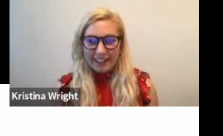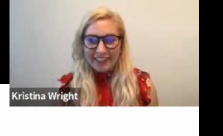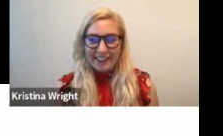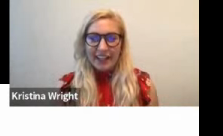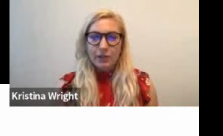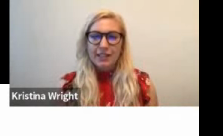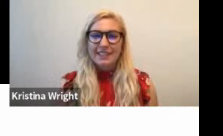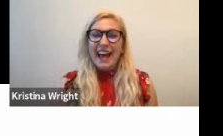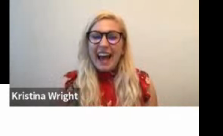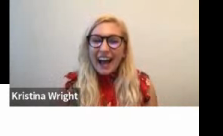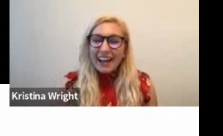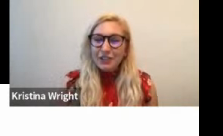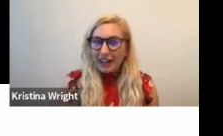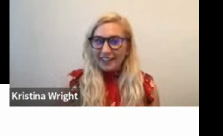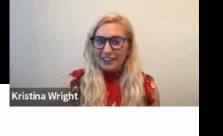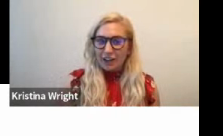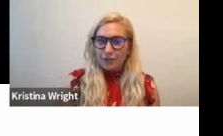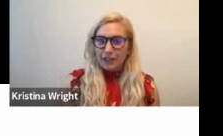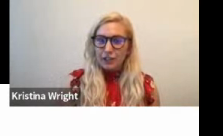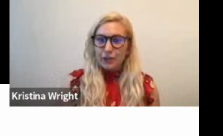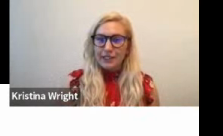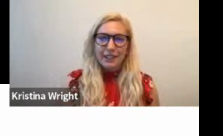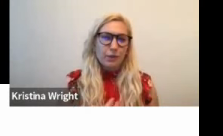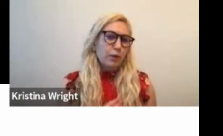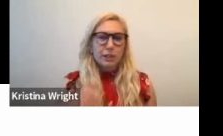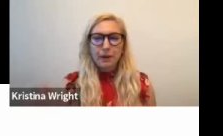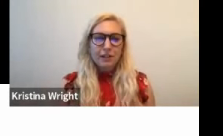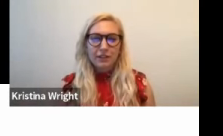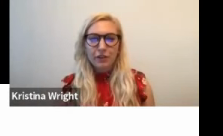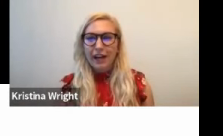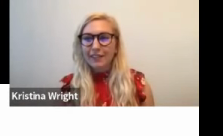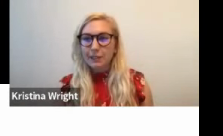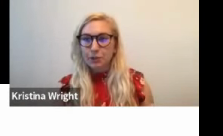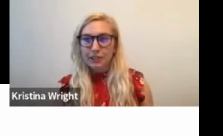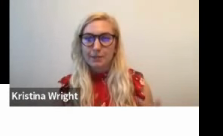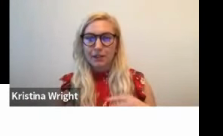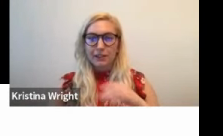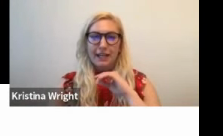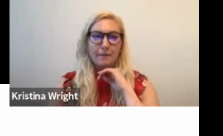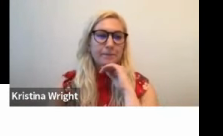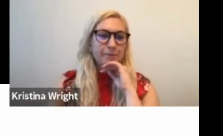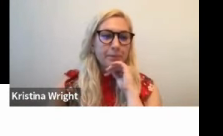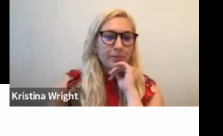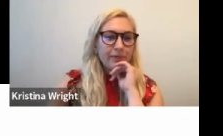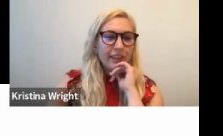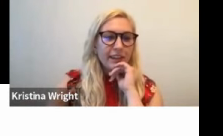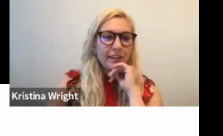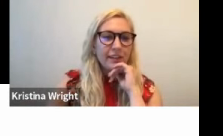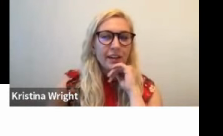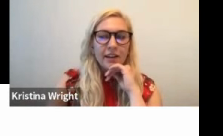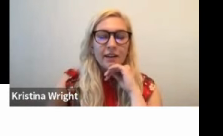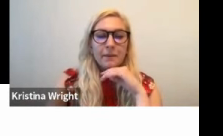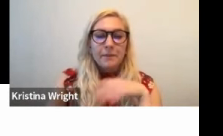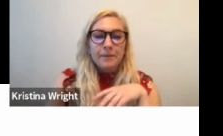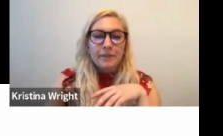part is they use this eye tracking software to see which parts of the graph each participant looked at.